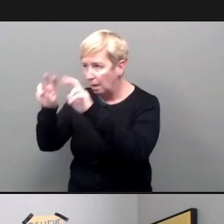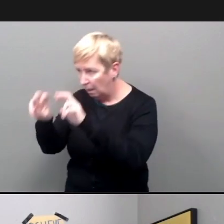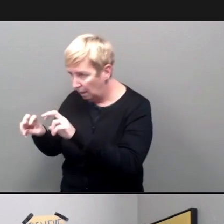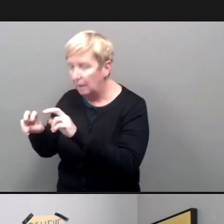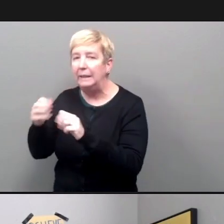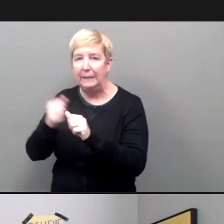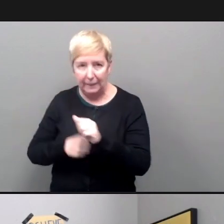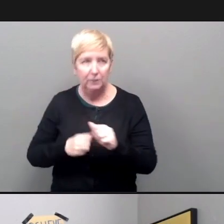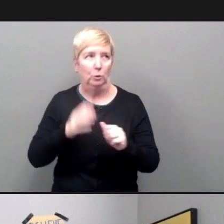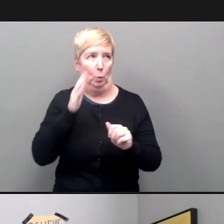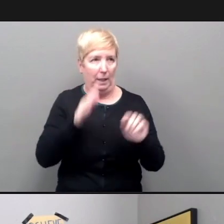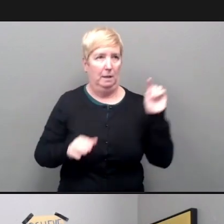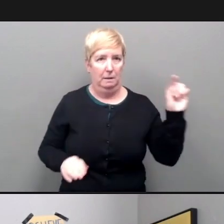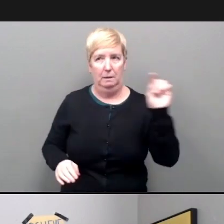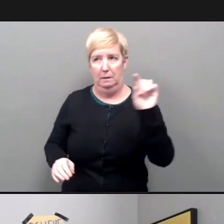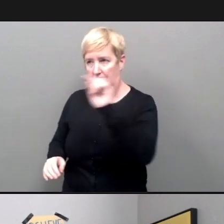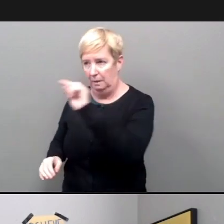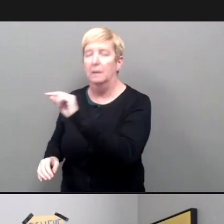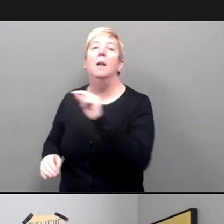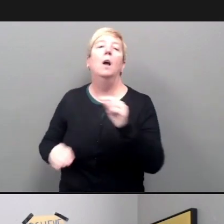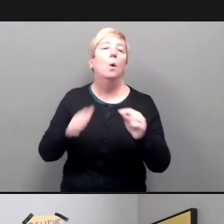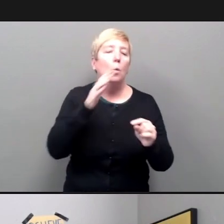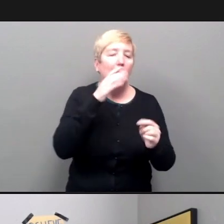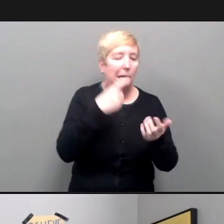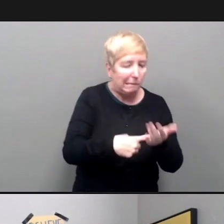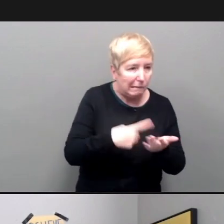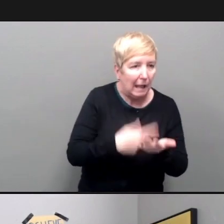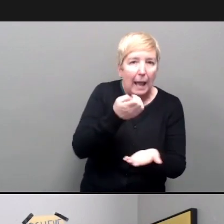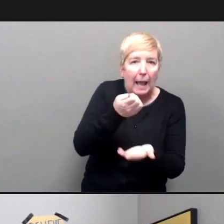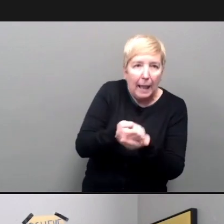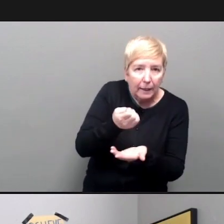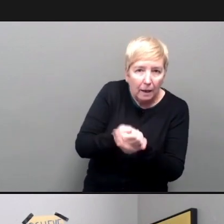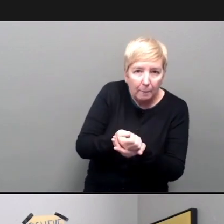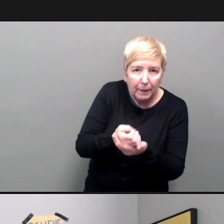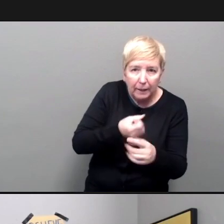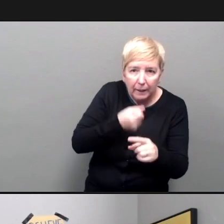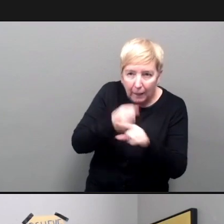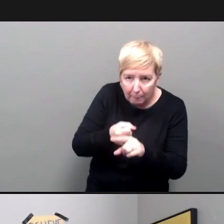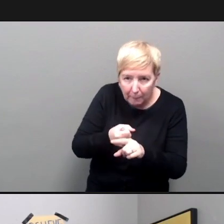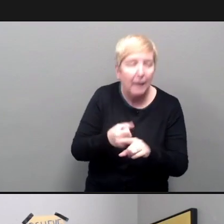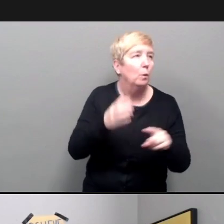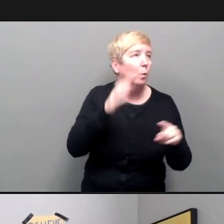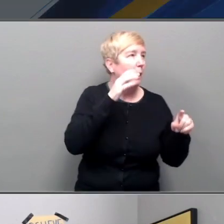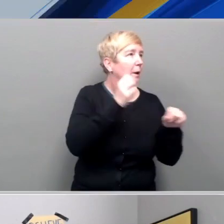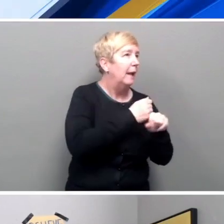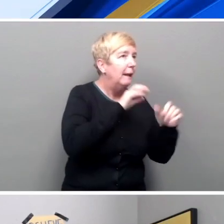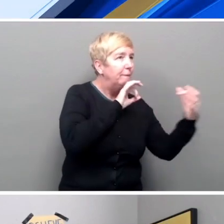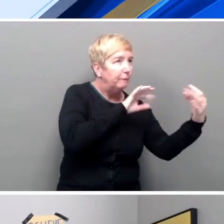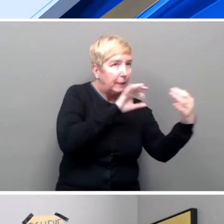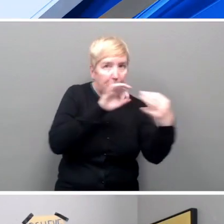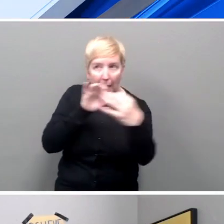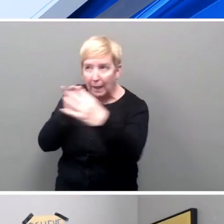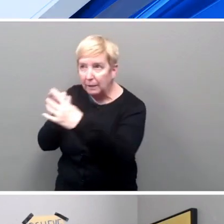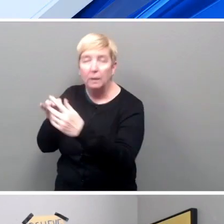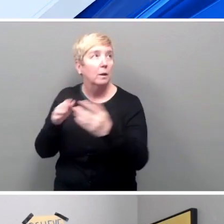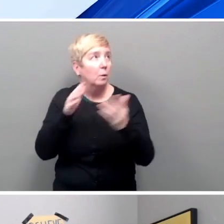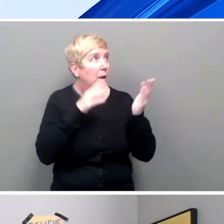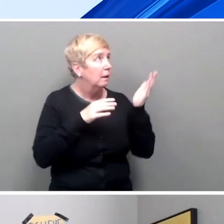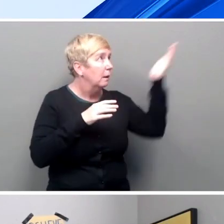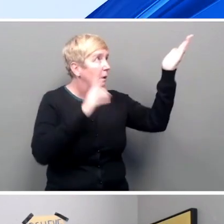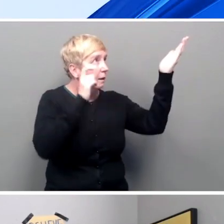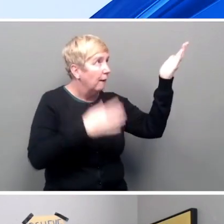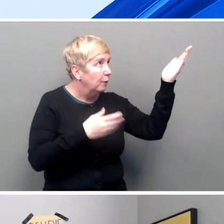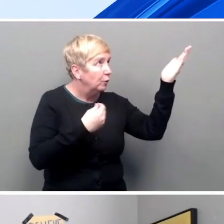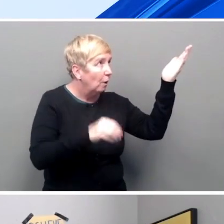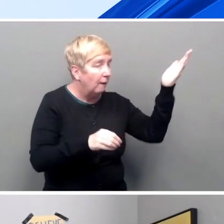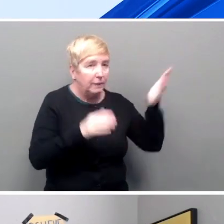thorough, detailed economic analysis of the plan and give feedback. We send that to the governor's office, to the Legislative